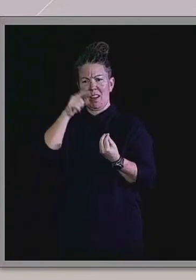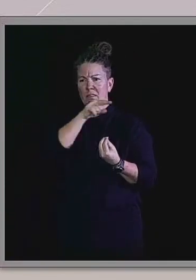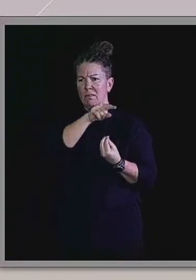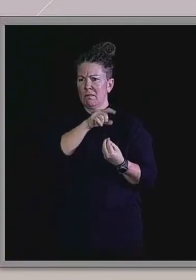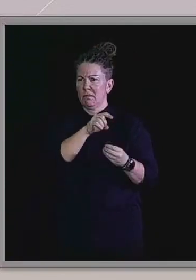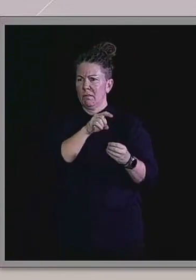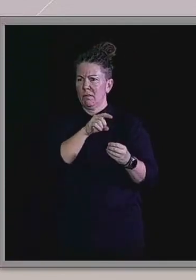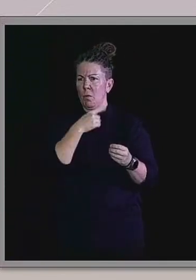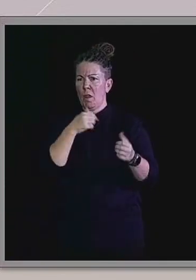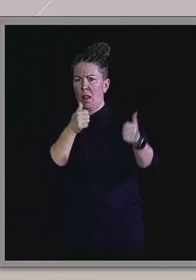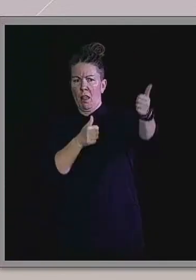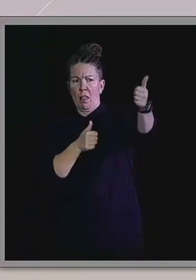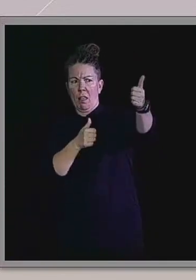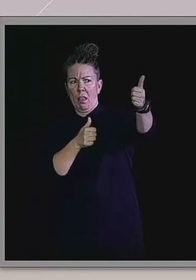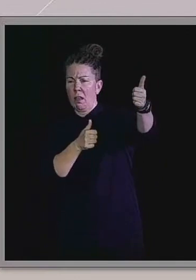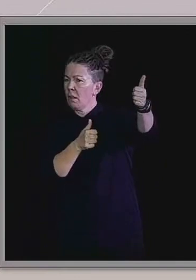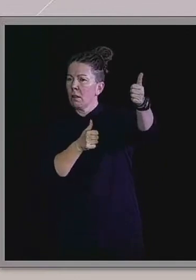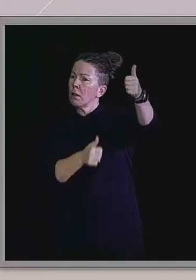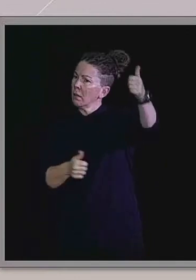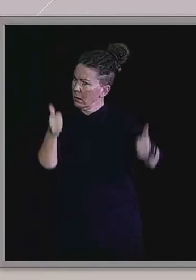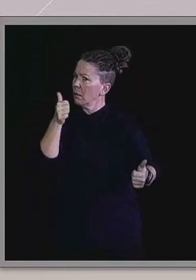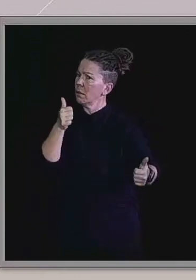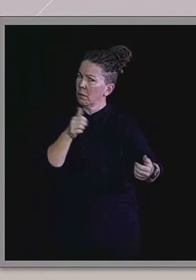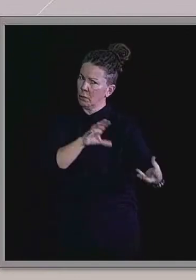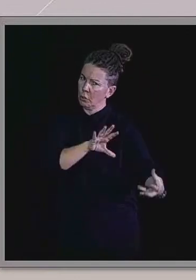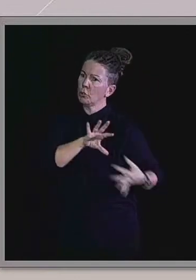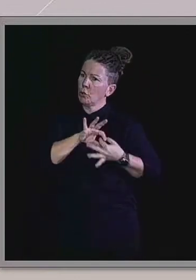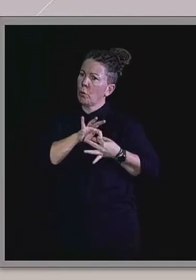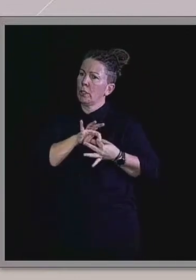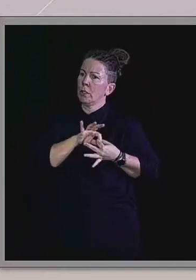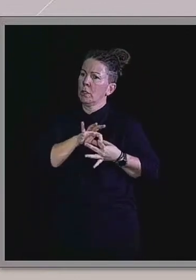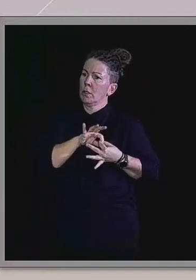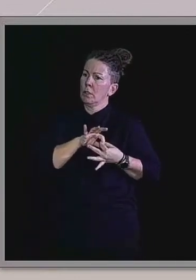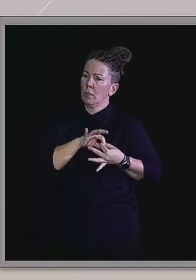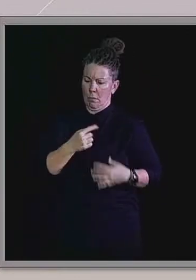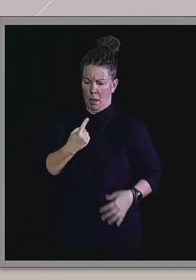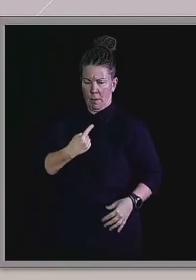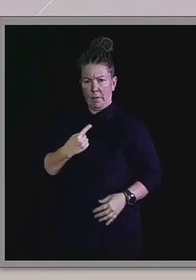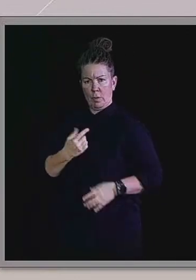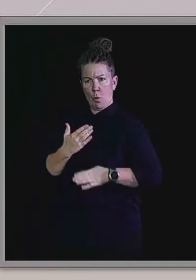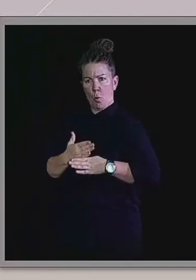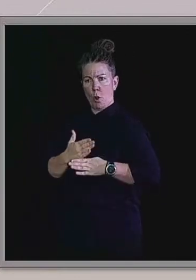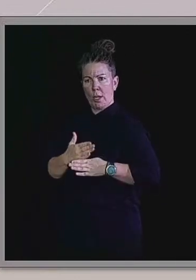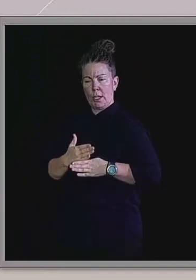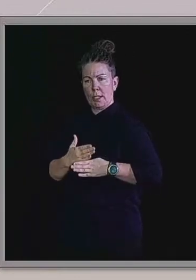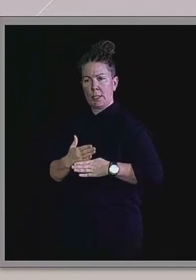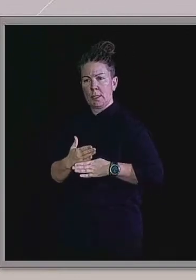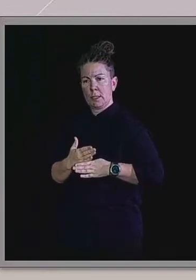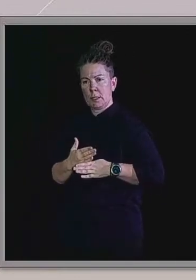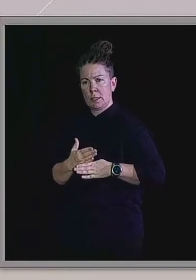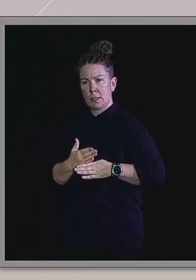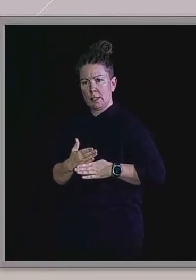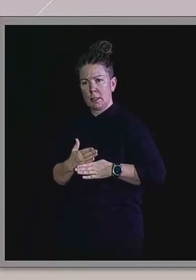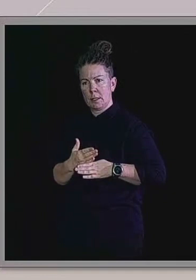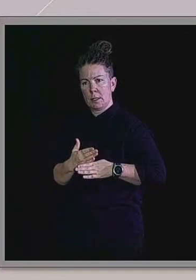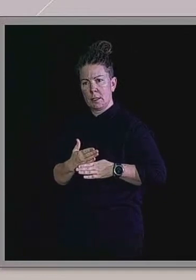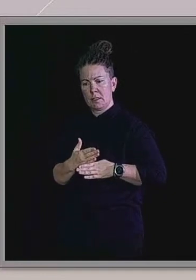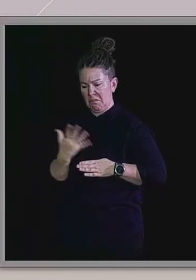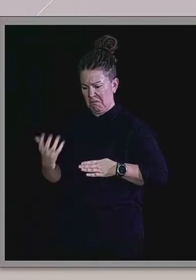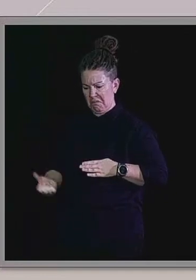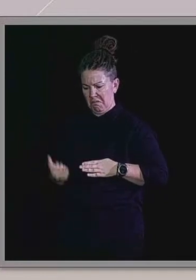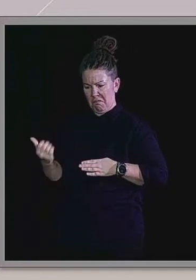self-determination and what it takes or means to be an individual working for a working for a mining